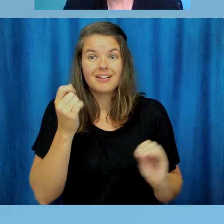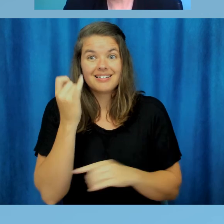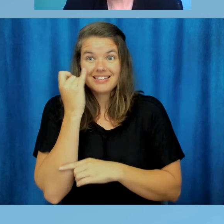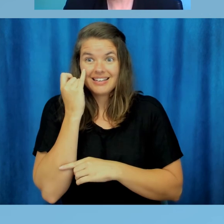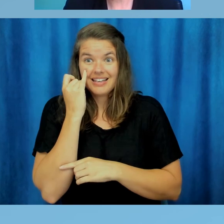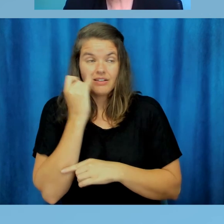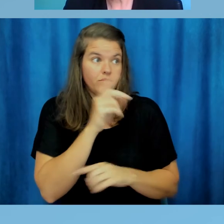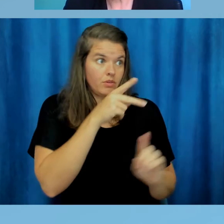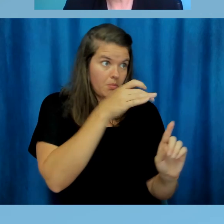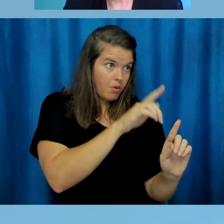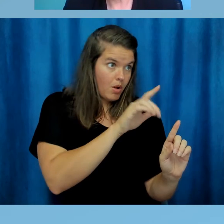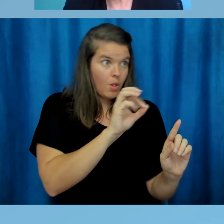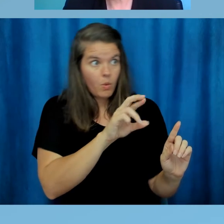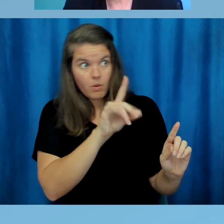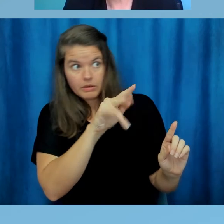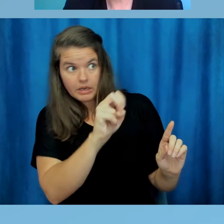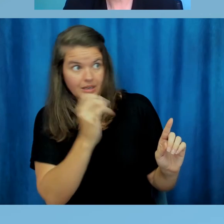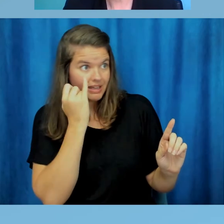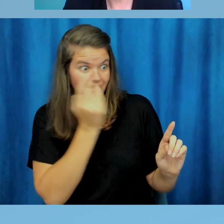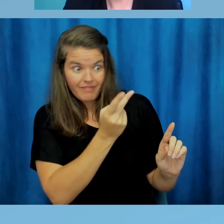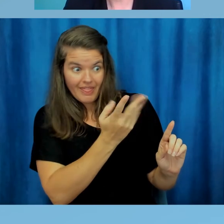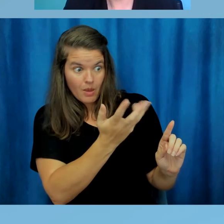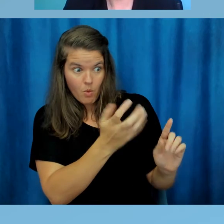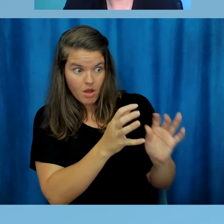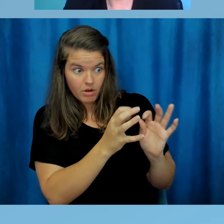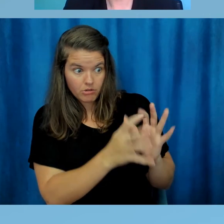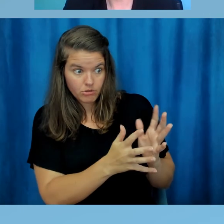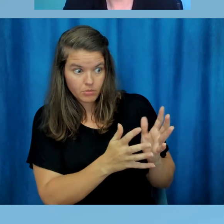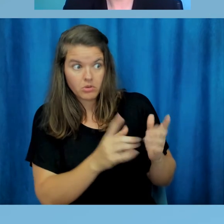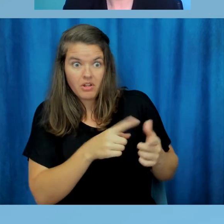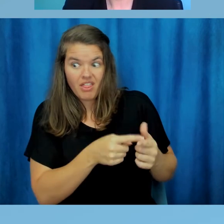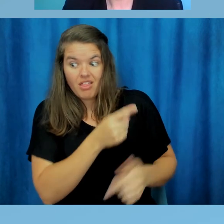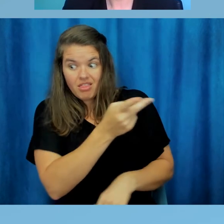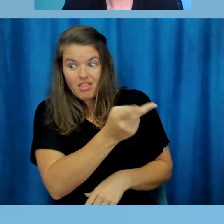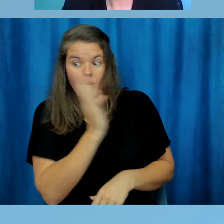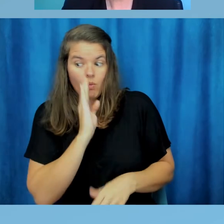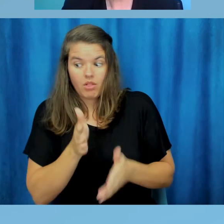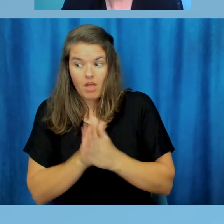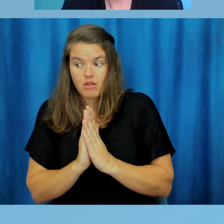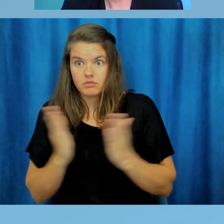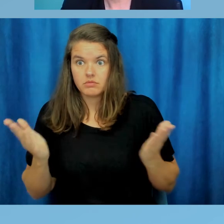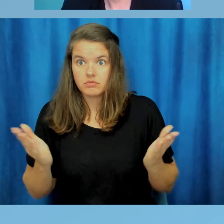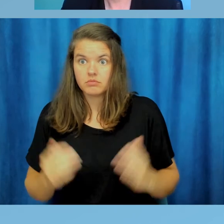if Paul or Diane wanted an interpreter, they would request one.